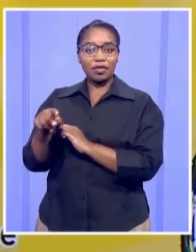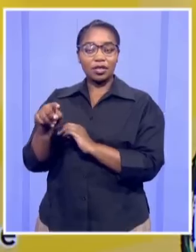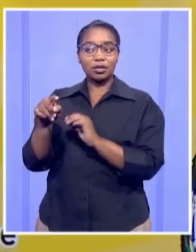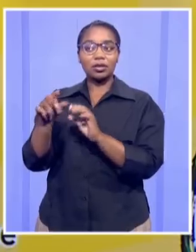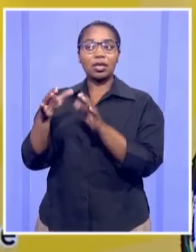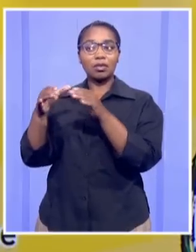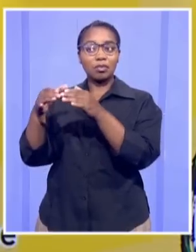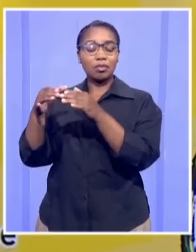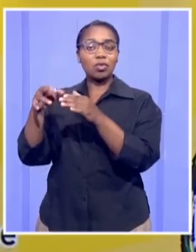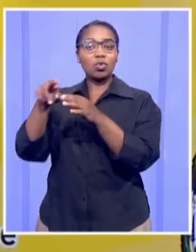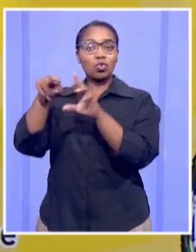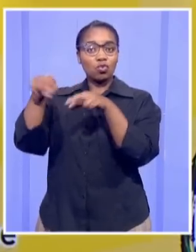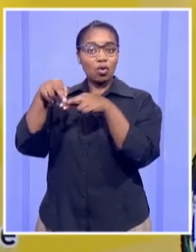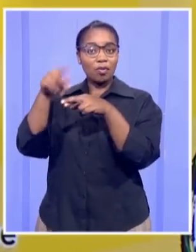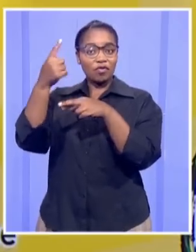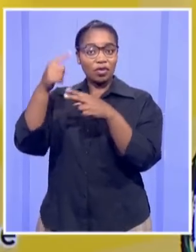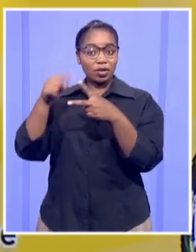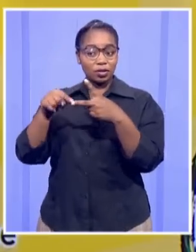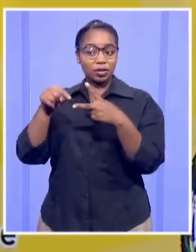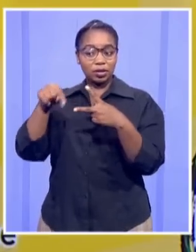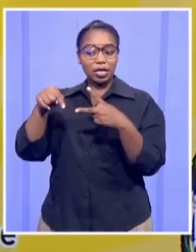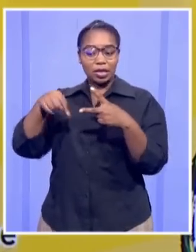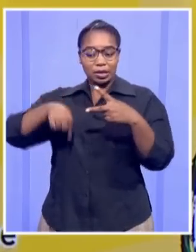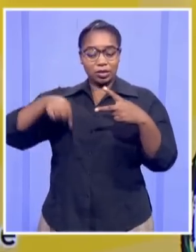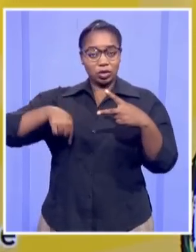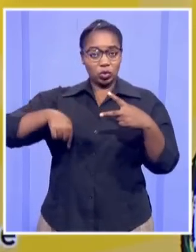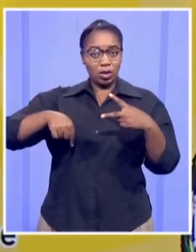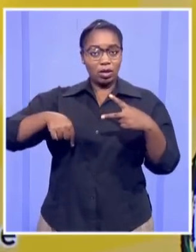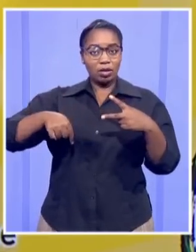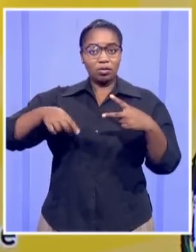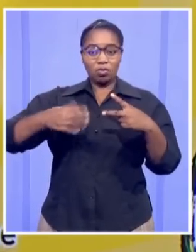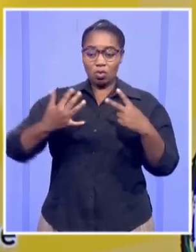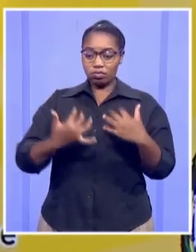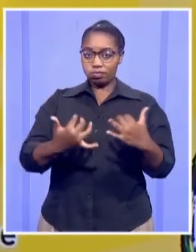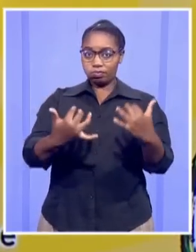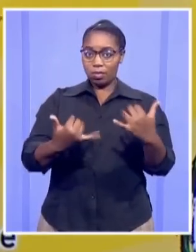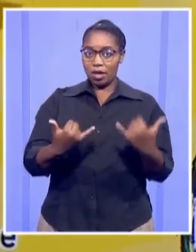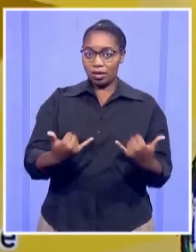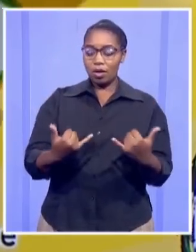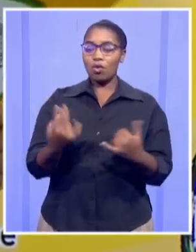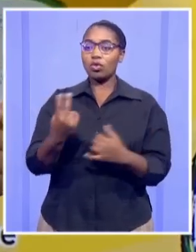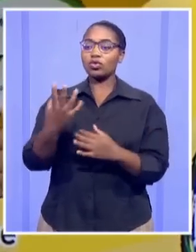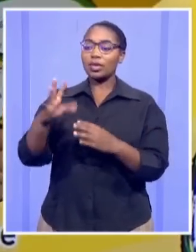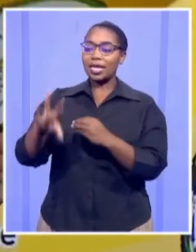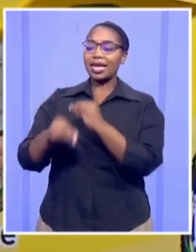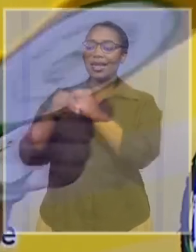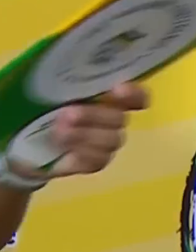What we have also added is an ANC Today